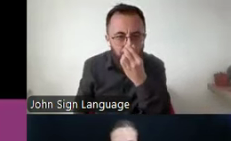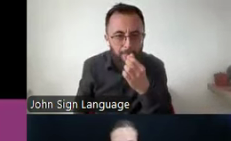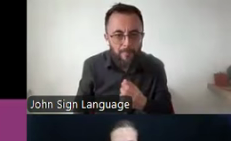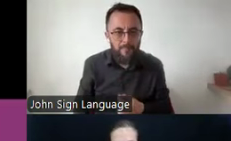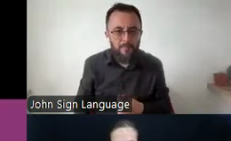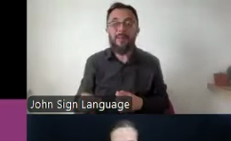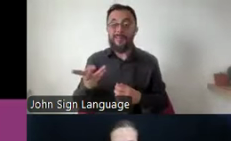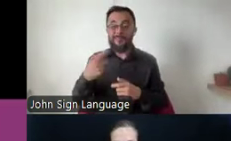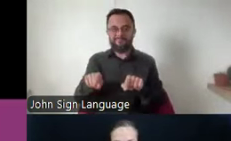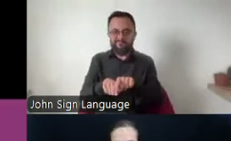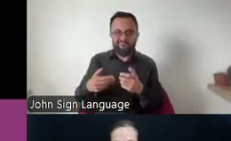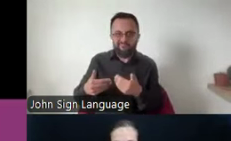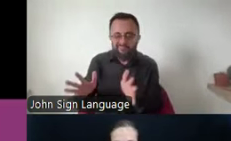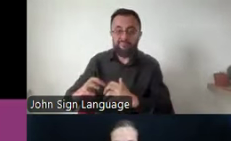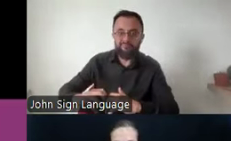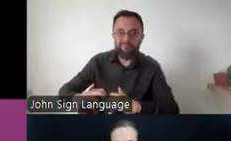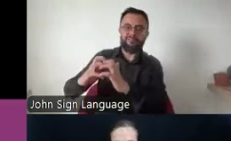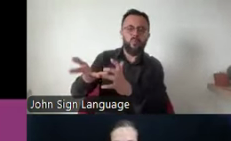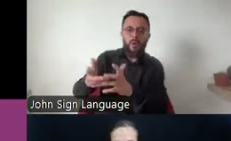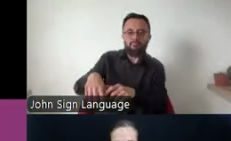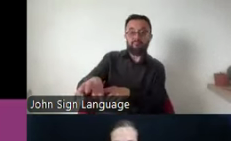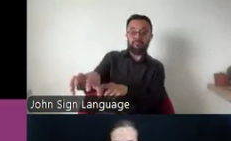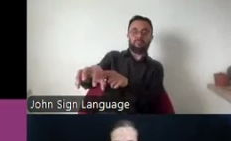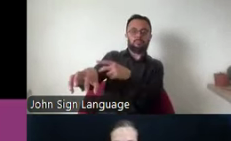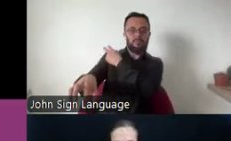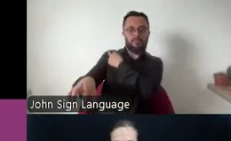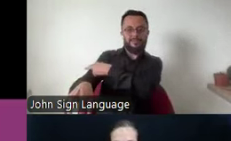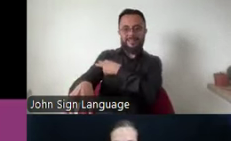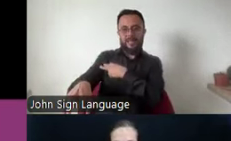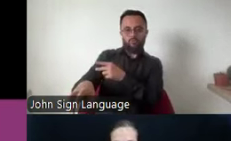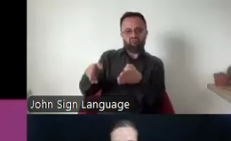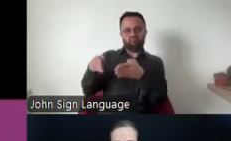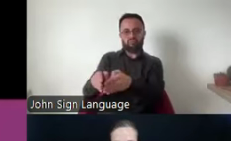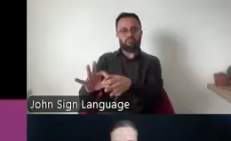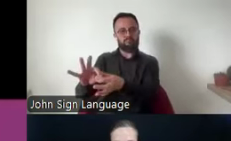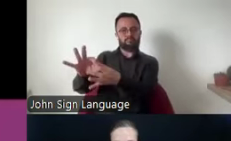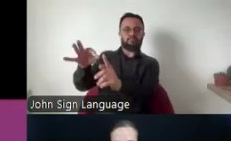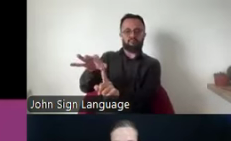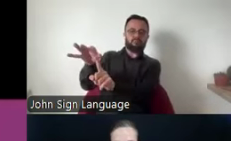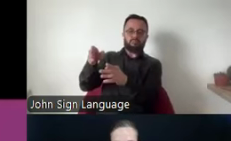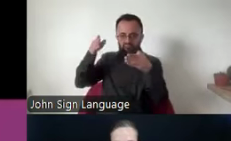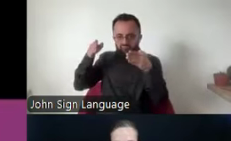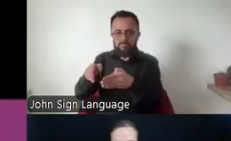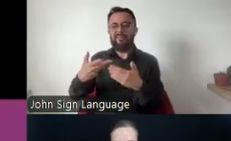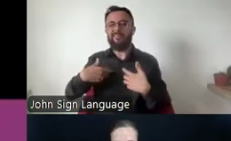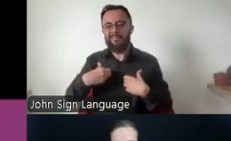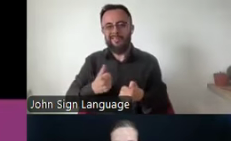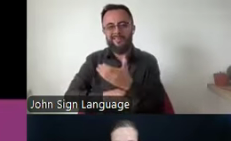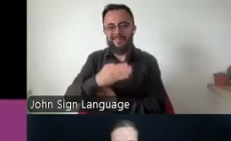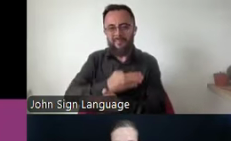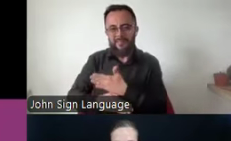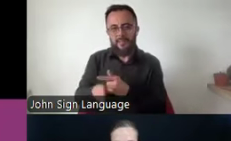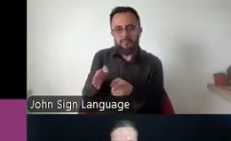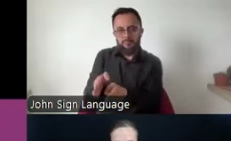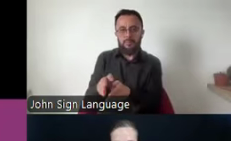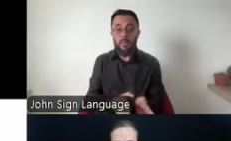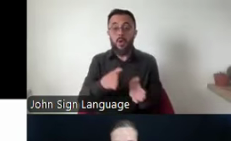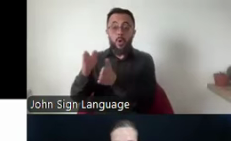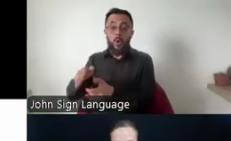today. And the last one is to establish robust indicators, evidence, and monitoring.